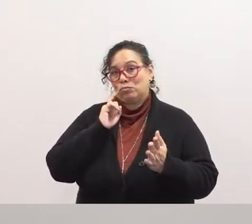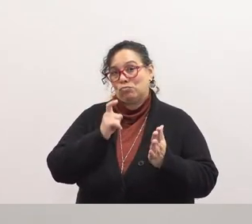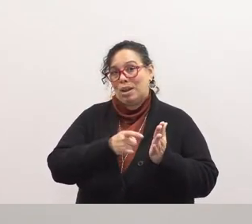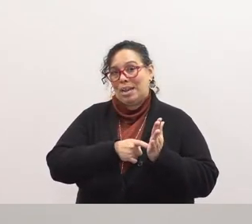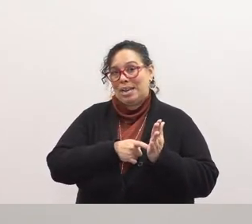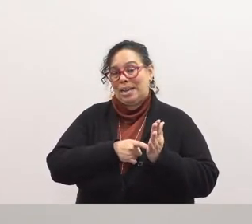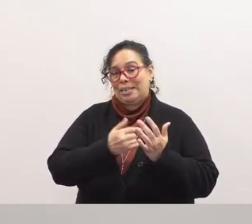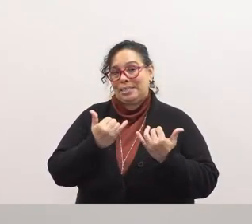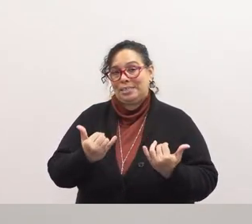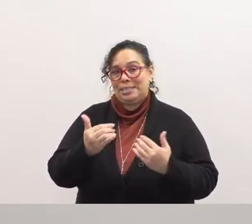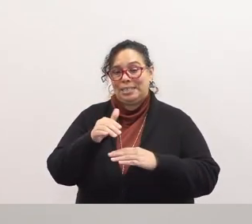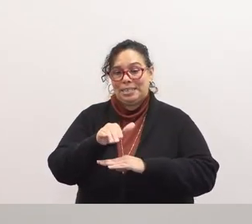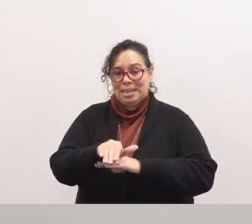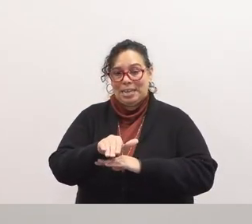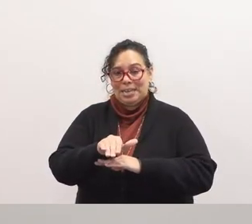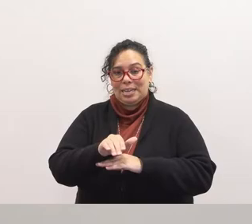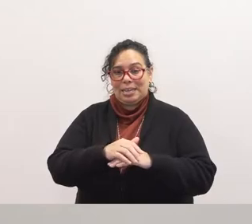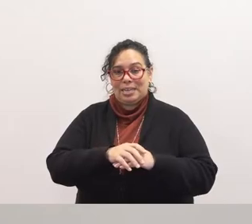recognize tonight